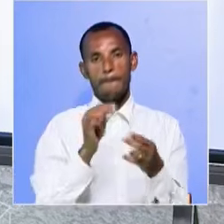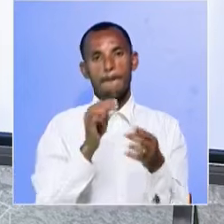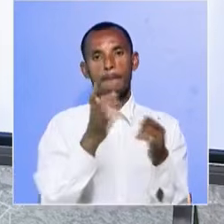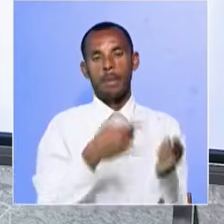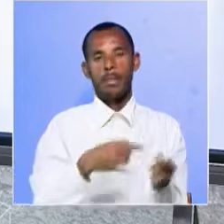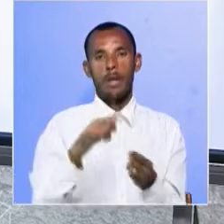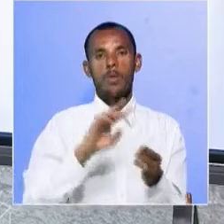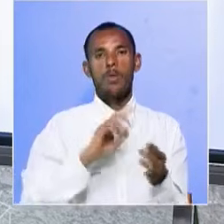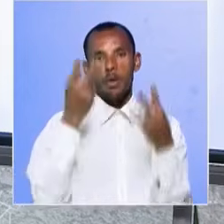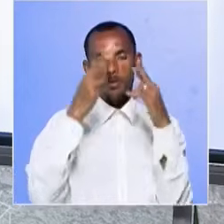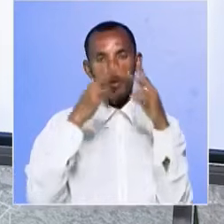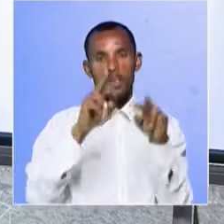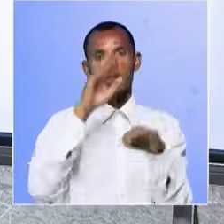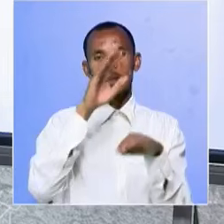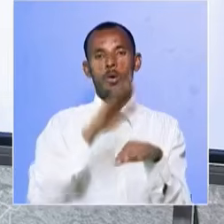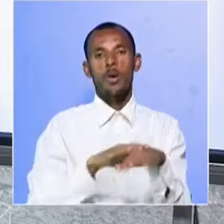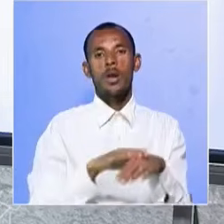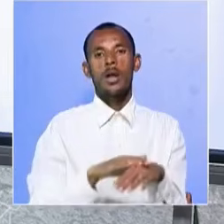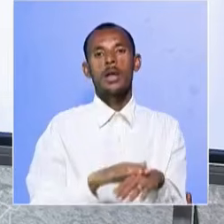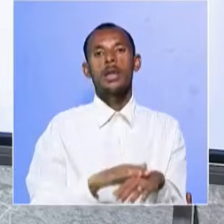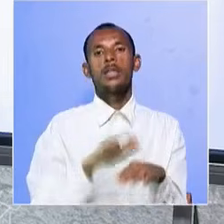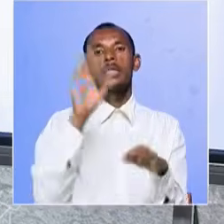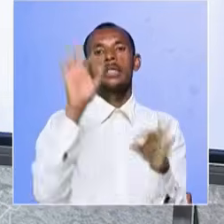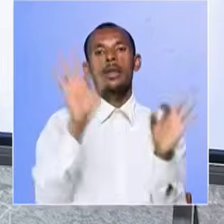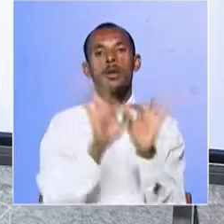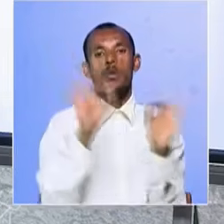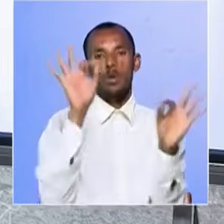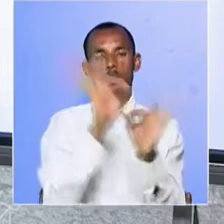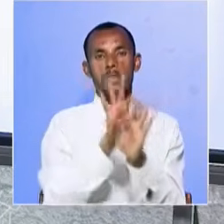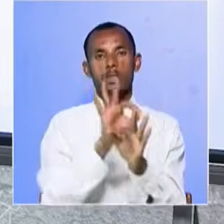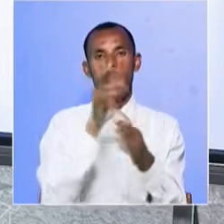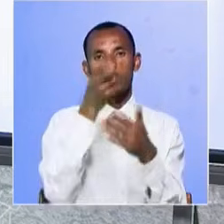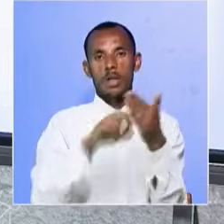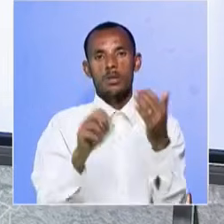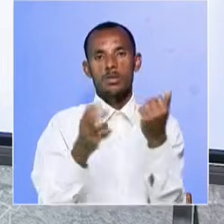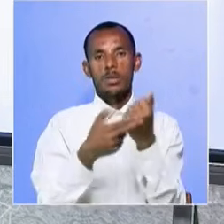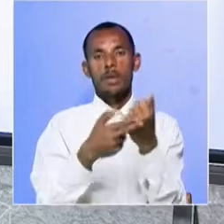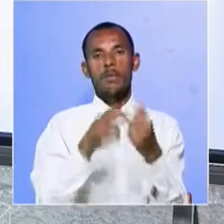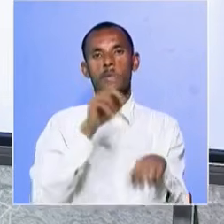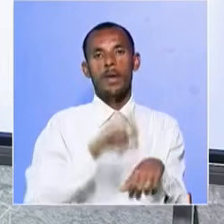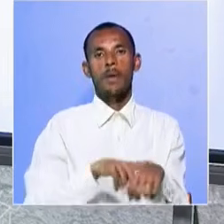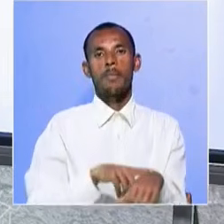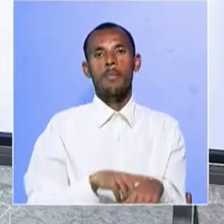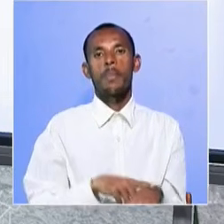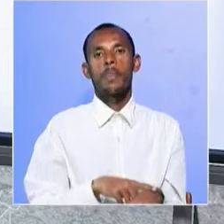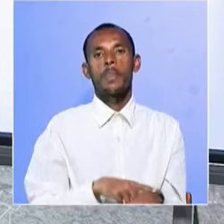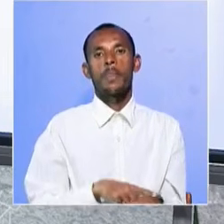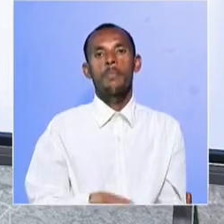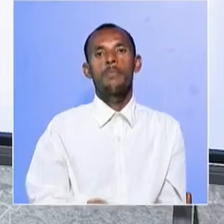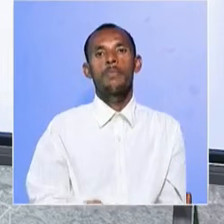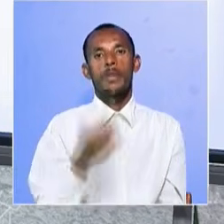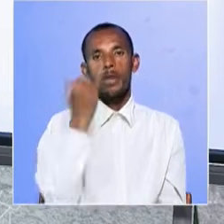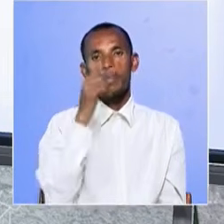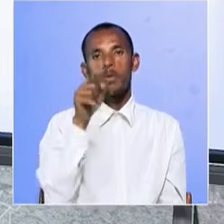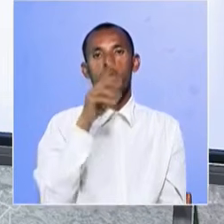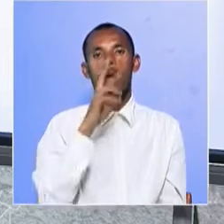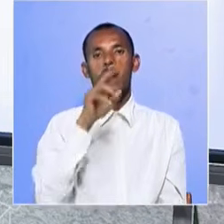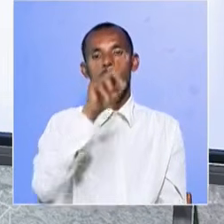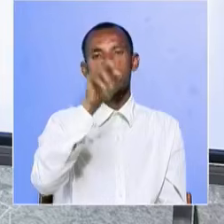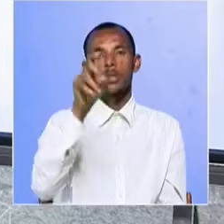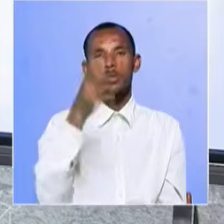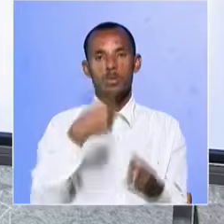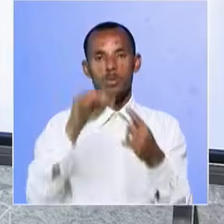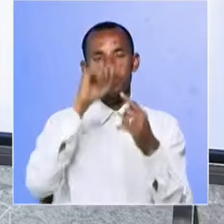I'm focusing more on the cross product just to save our time. So if you are asked